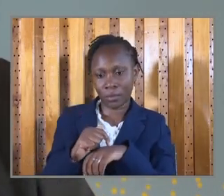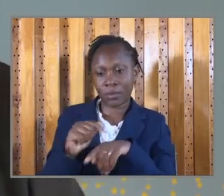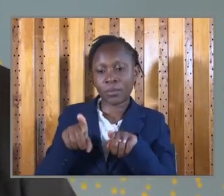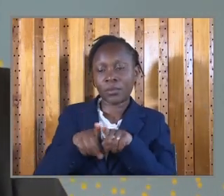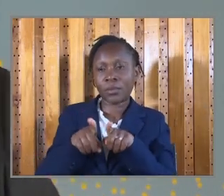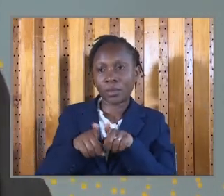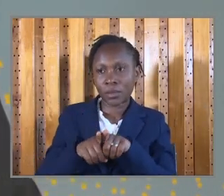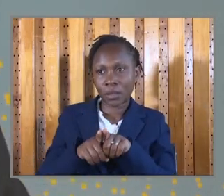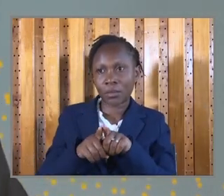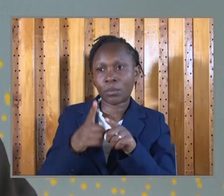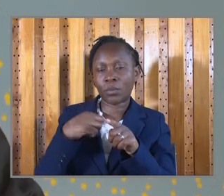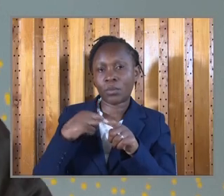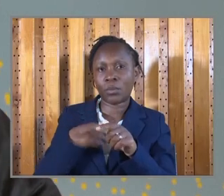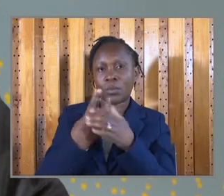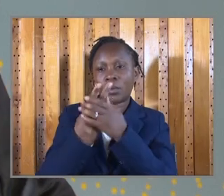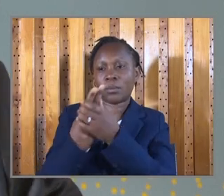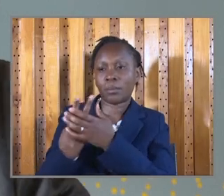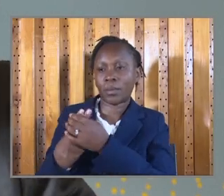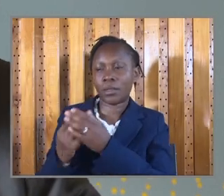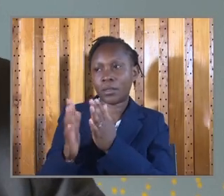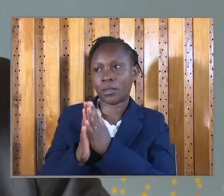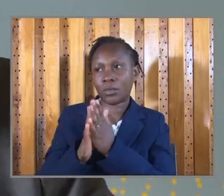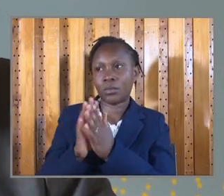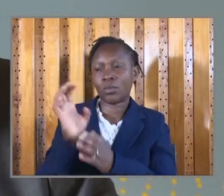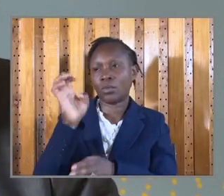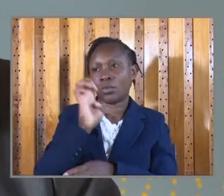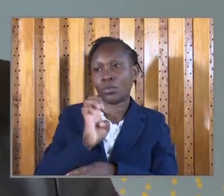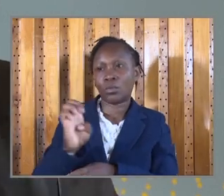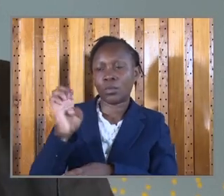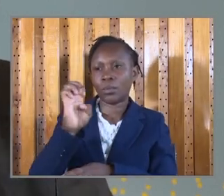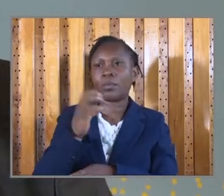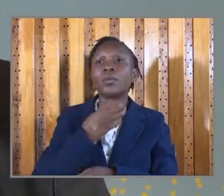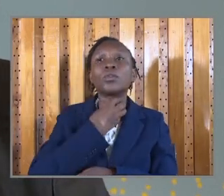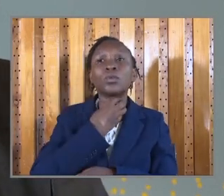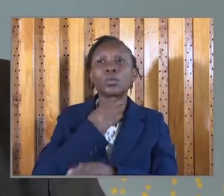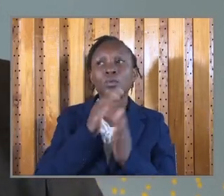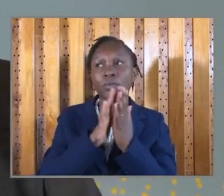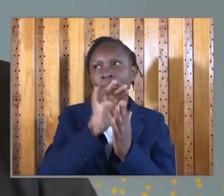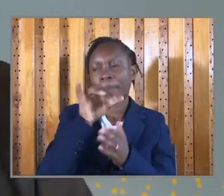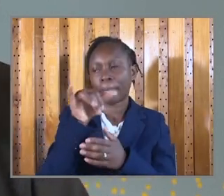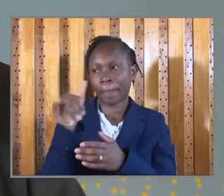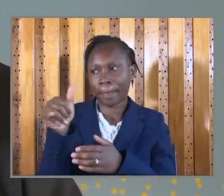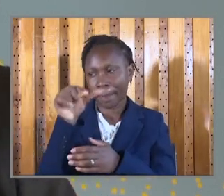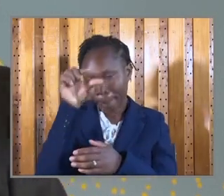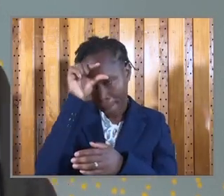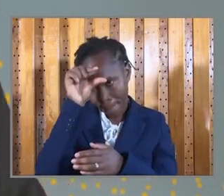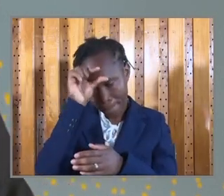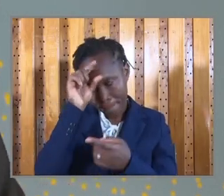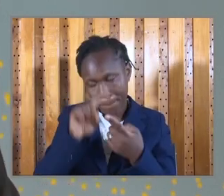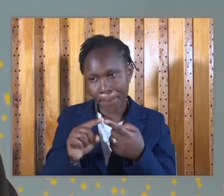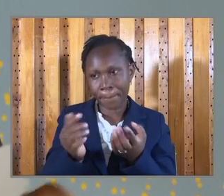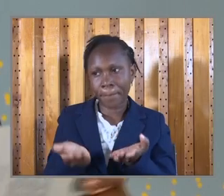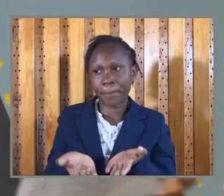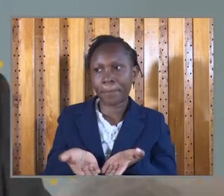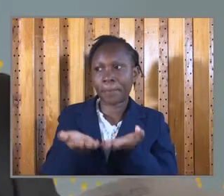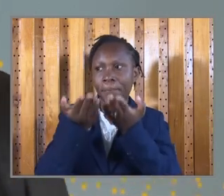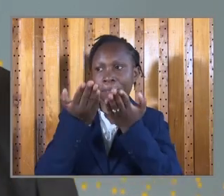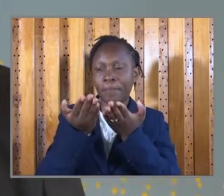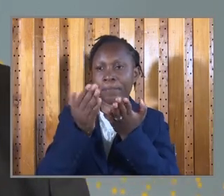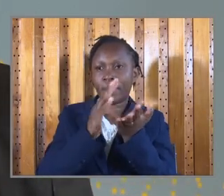in partnership with the European Union and the other governments to promote collaborative efforts on climate change